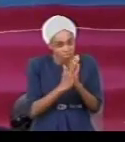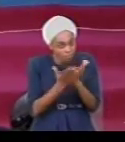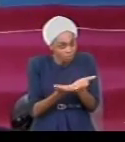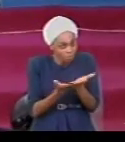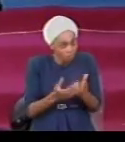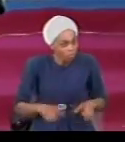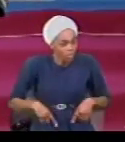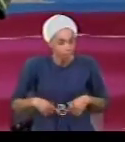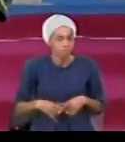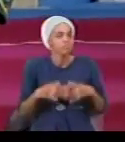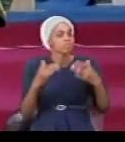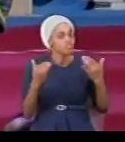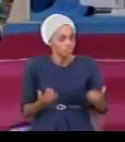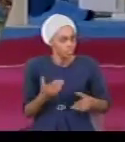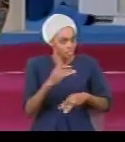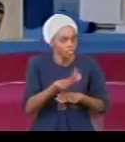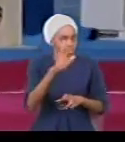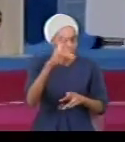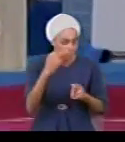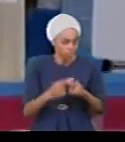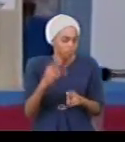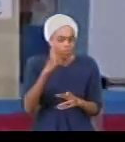Praise the Lord.